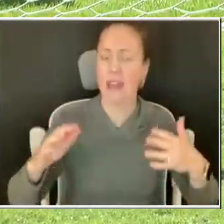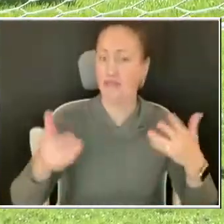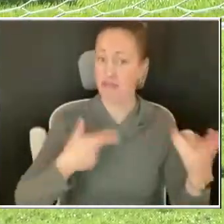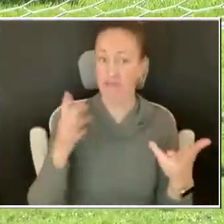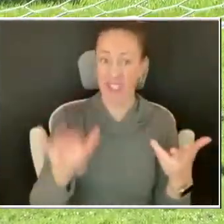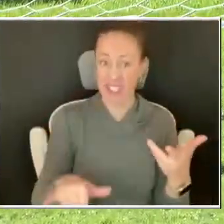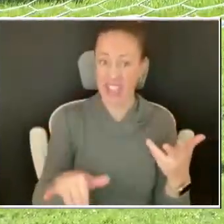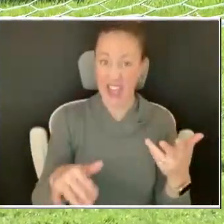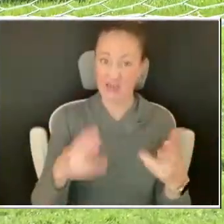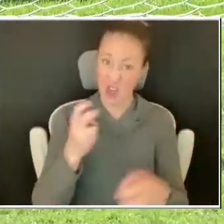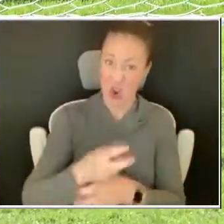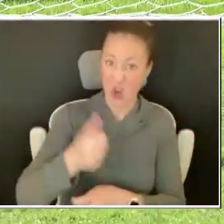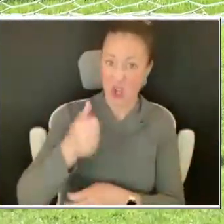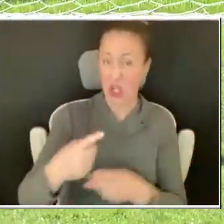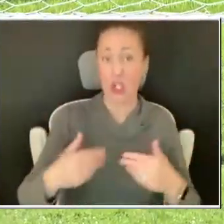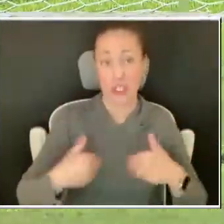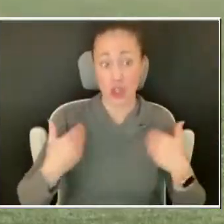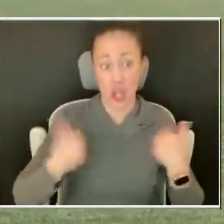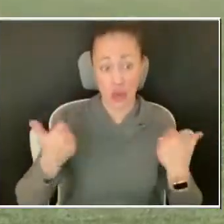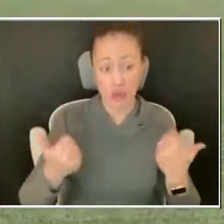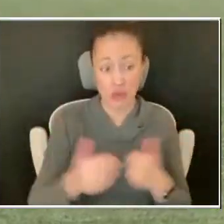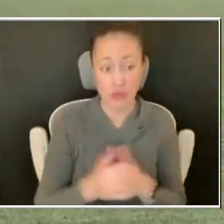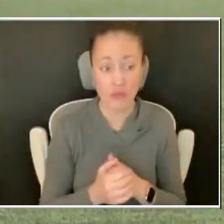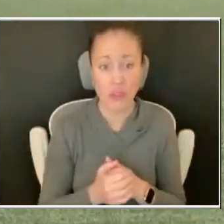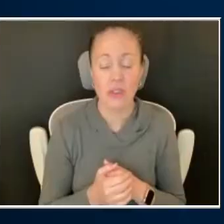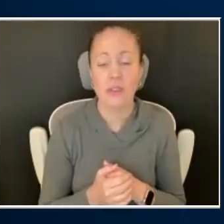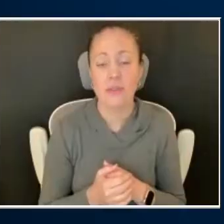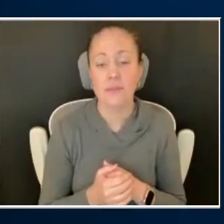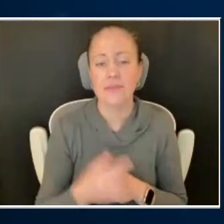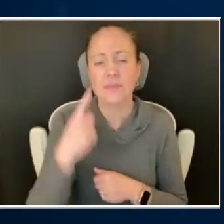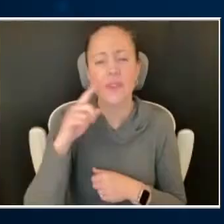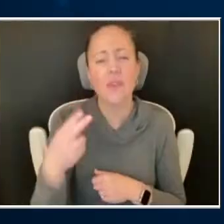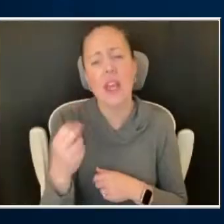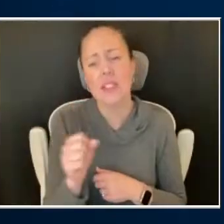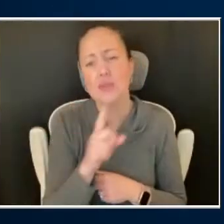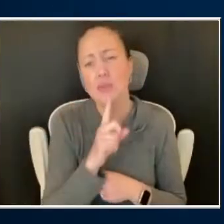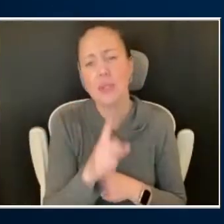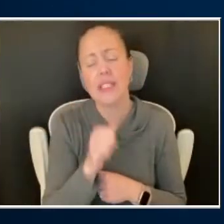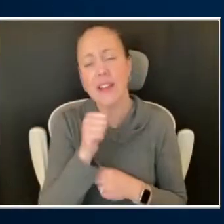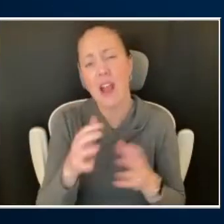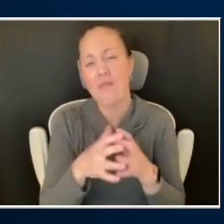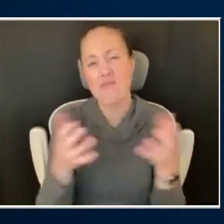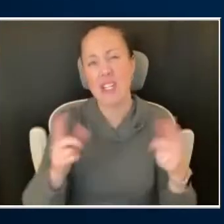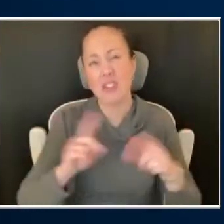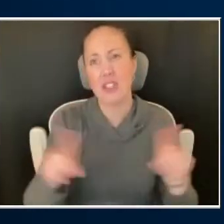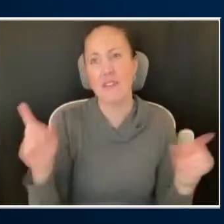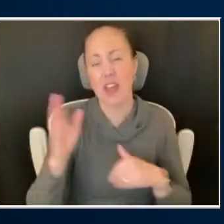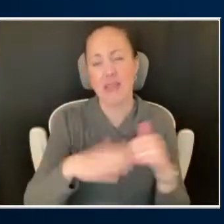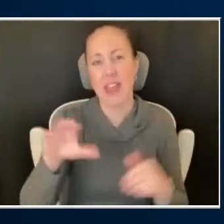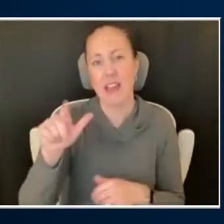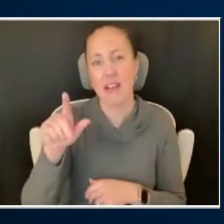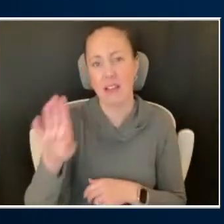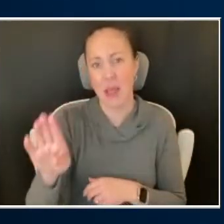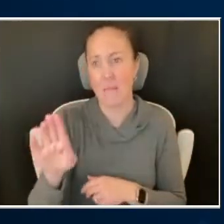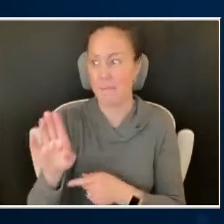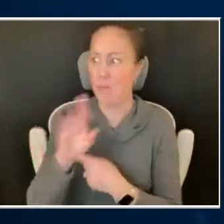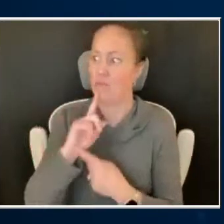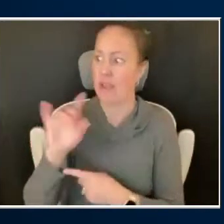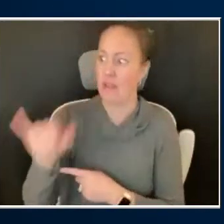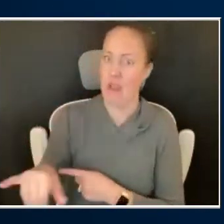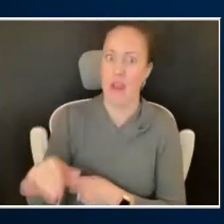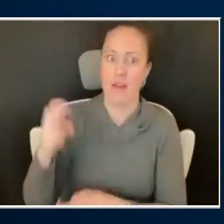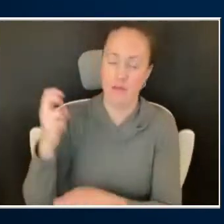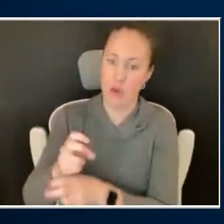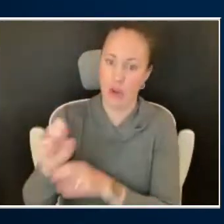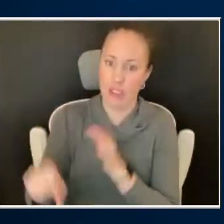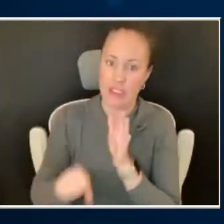sure. For high school, honestly, it wasn't too much different from what we'd been doing in club. We hit club season so hard that it wasn't too much,